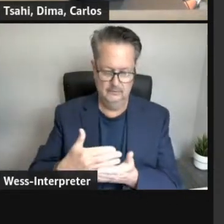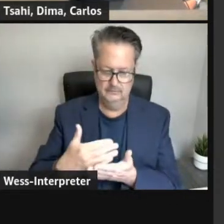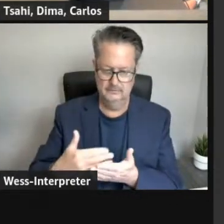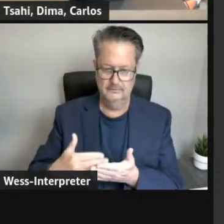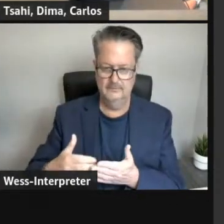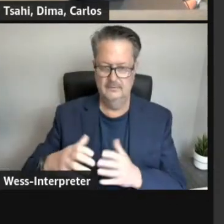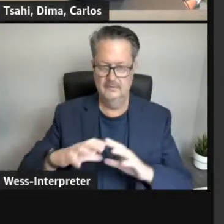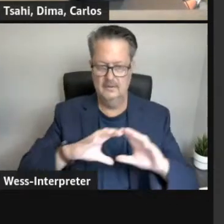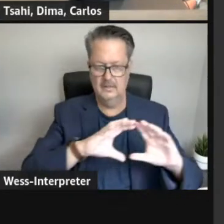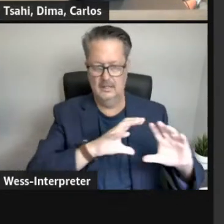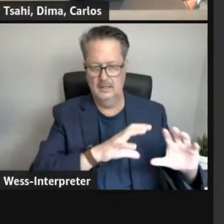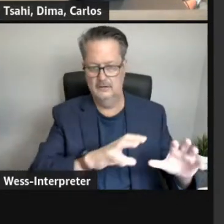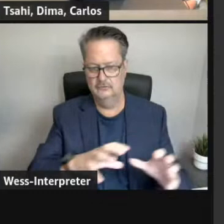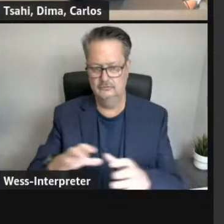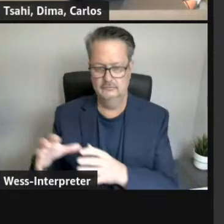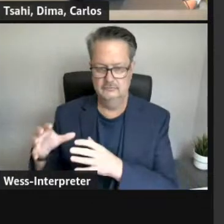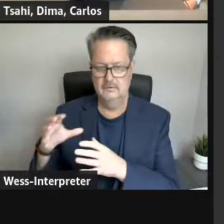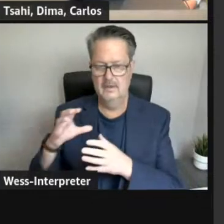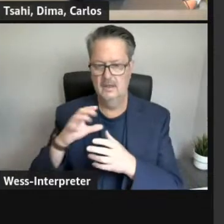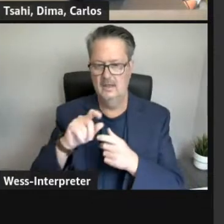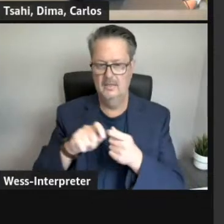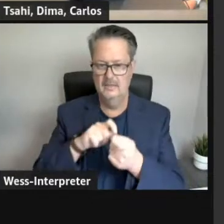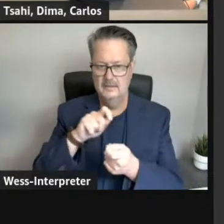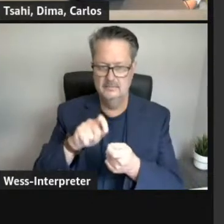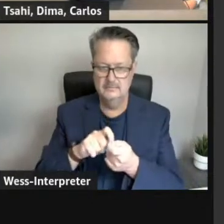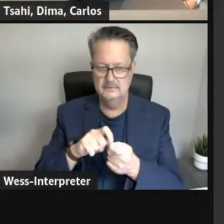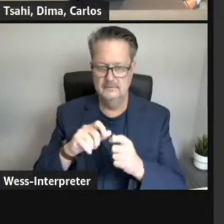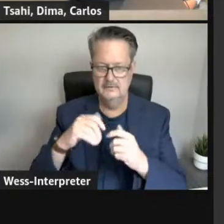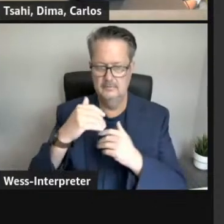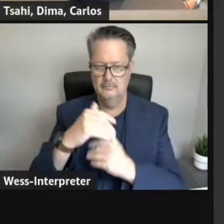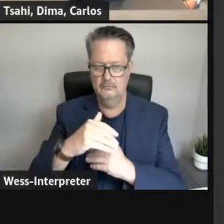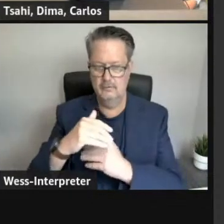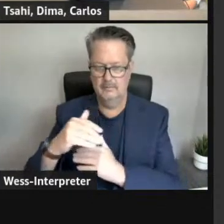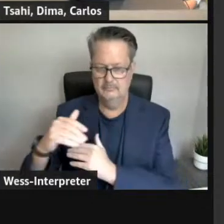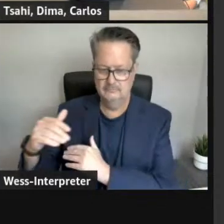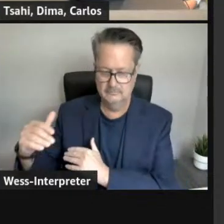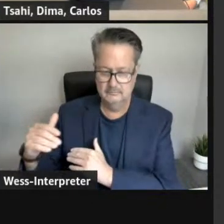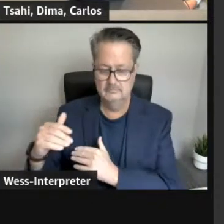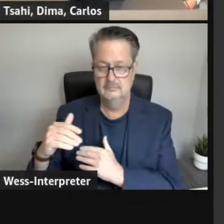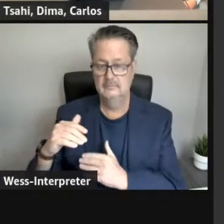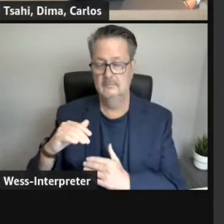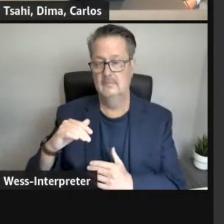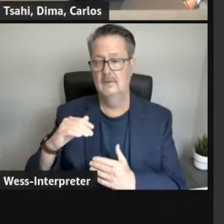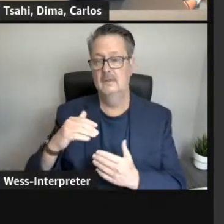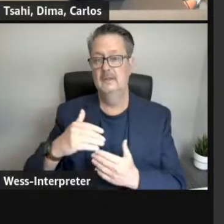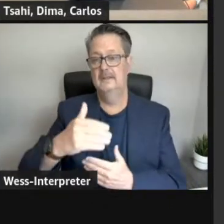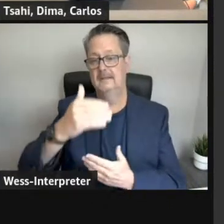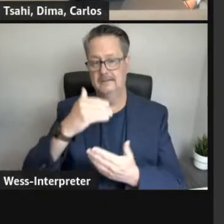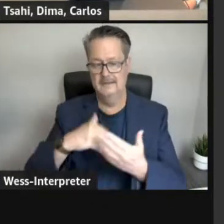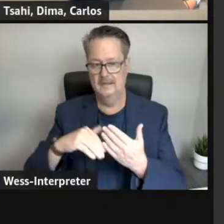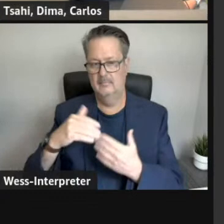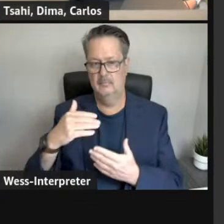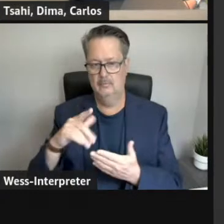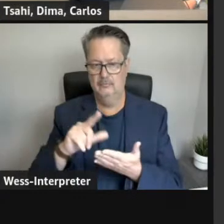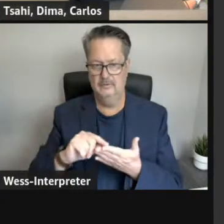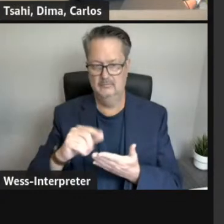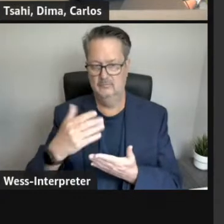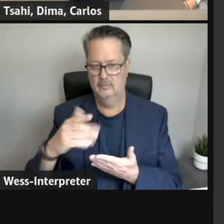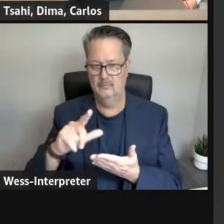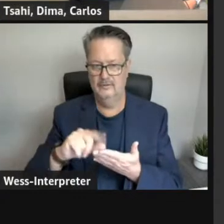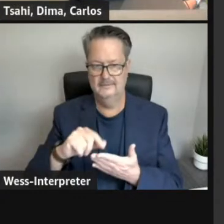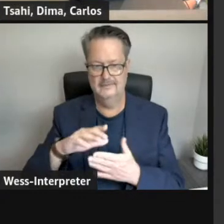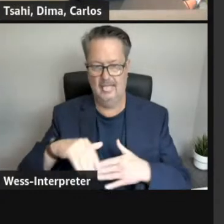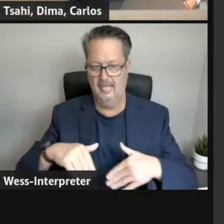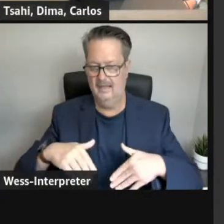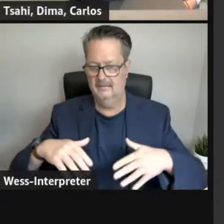some additional parameters. And with this provider, the next step is to create the blueprint. Blueprint is not yet an environment.